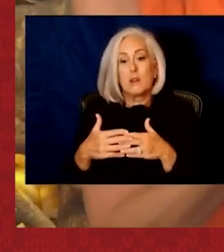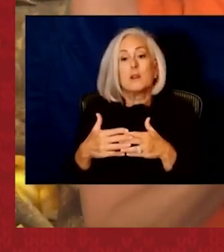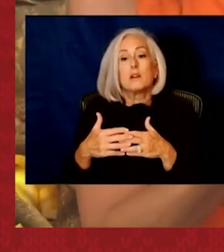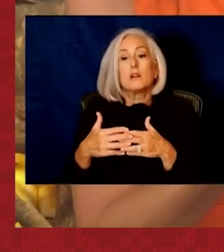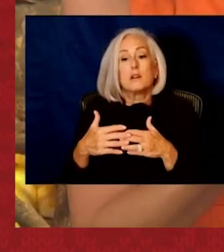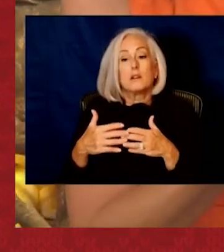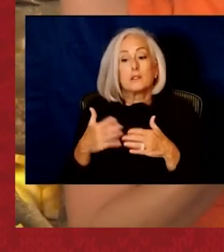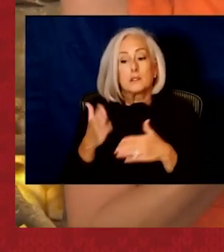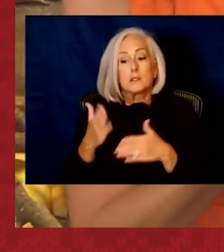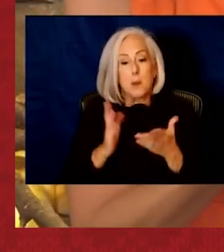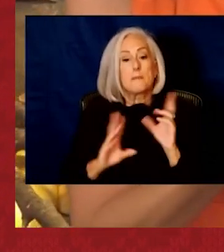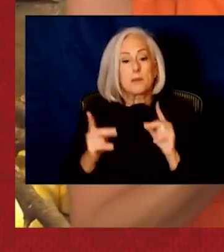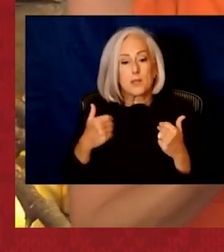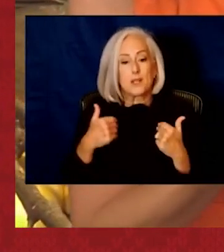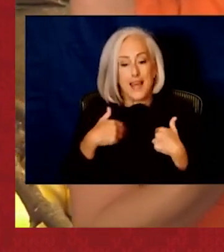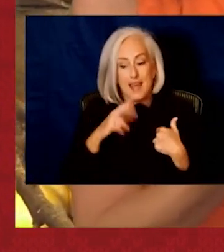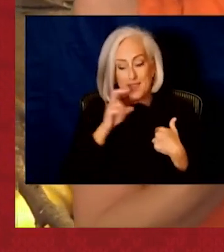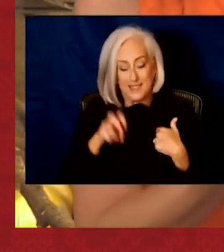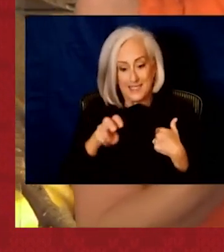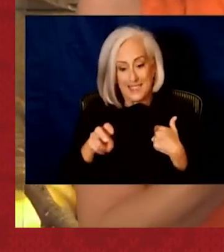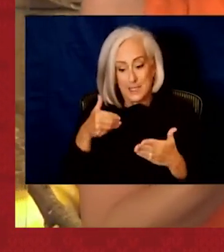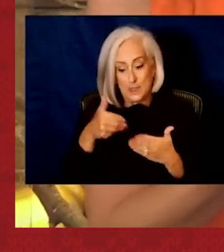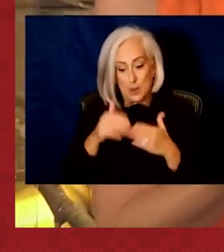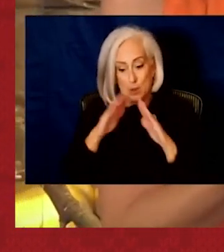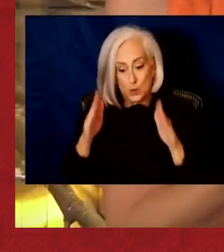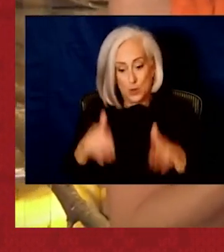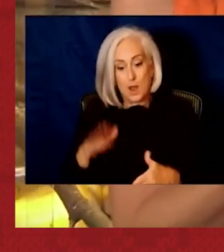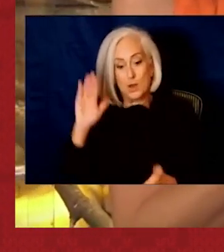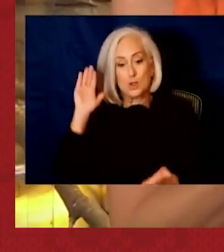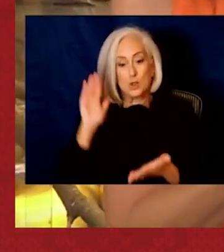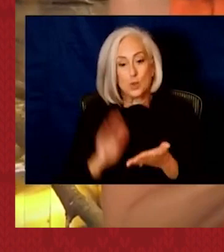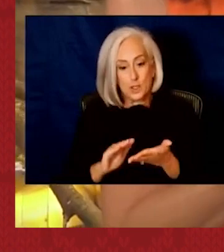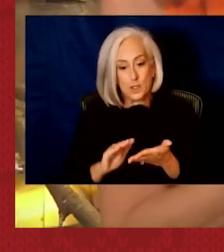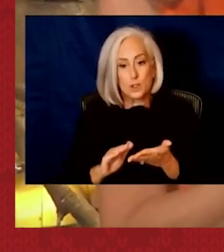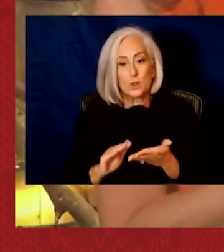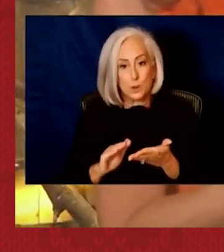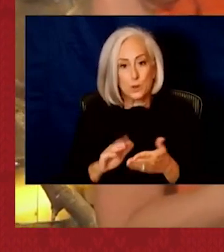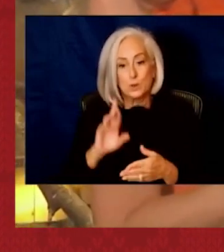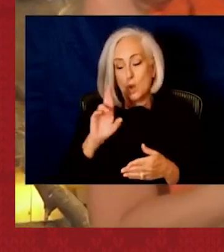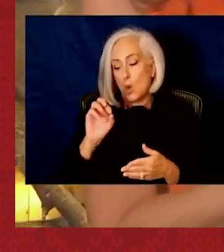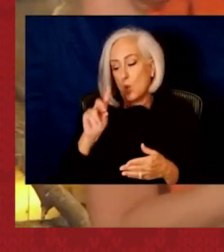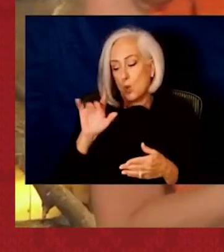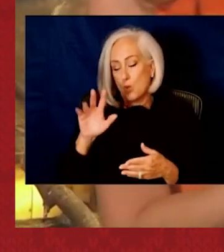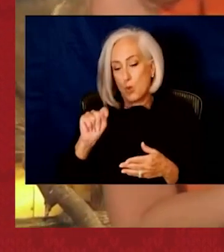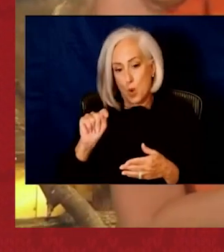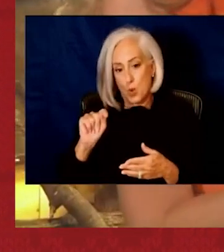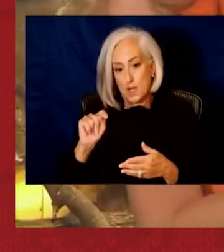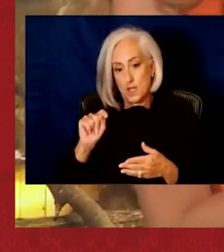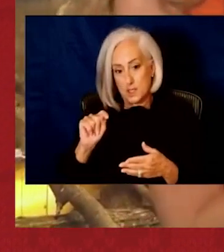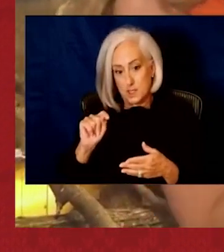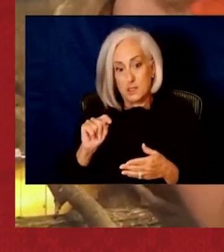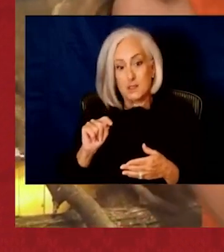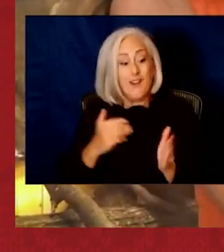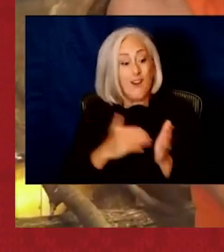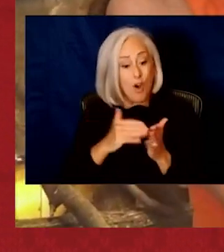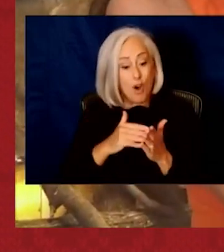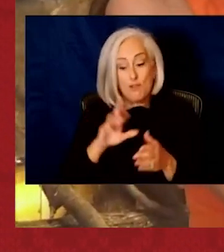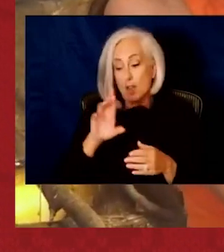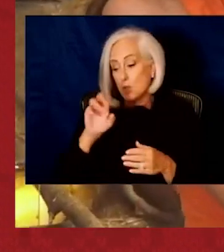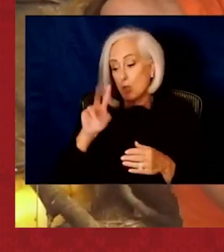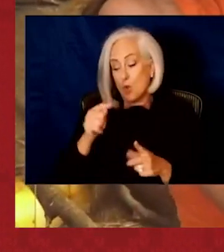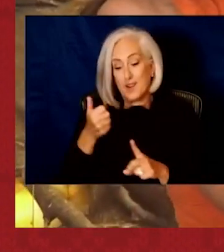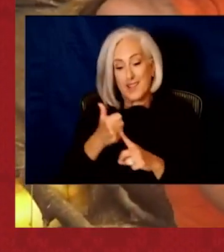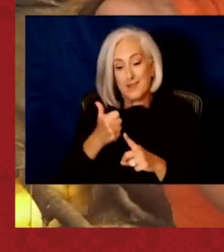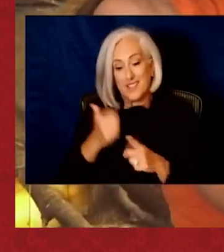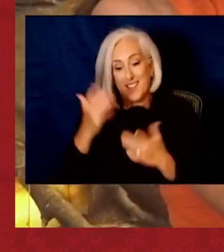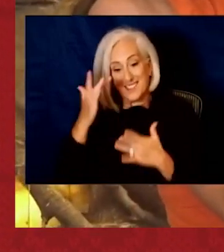their households to keep the rodent population down. And as we all know, rodents oftentimes are bringing with them diseases Right. that are